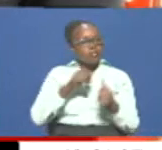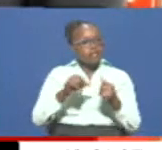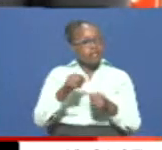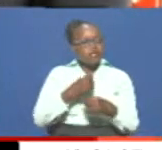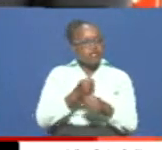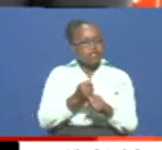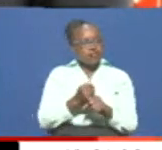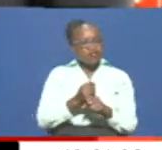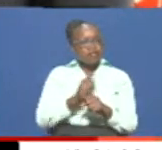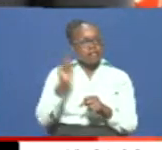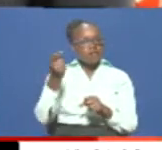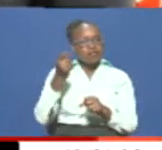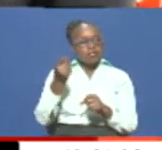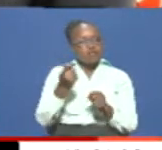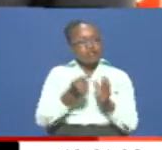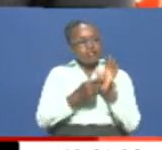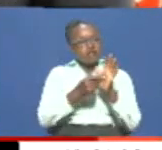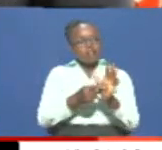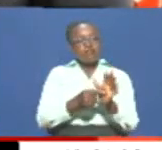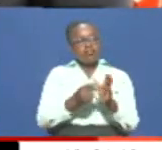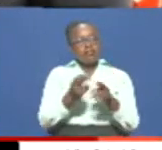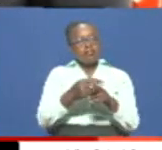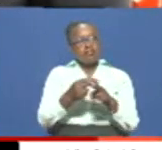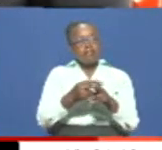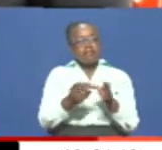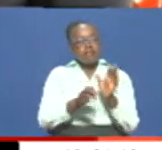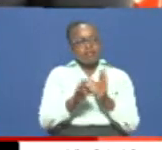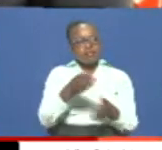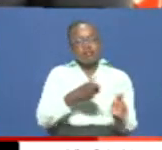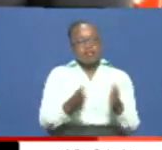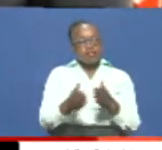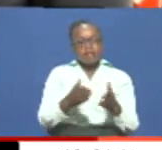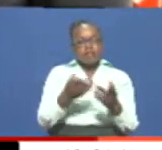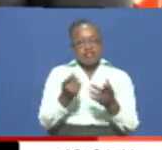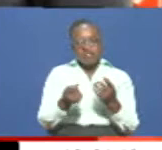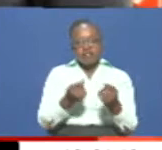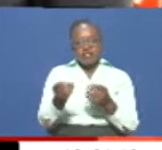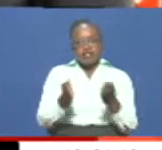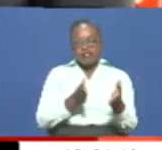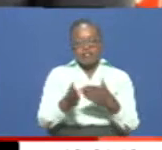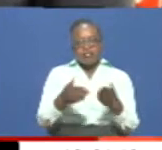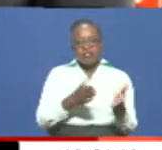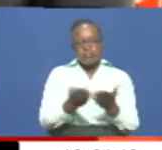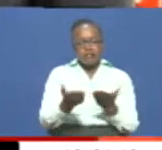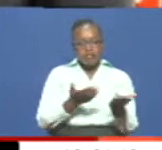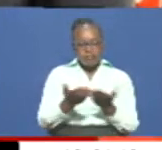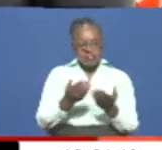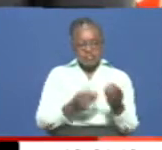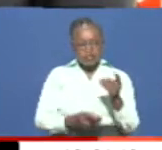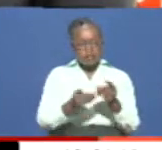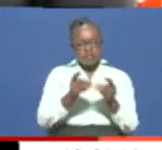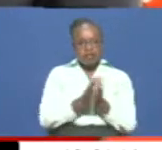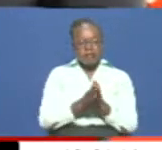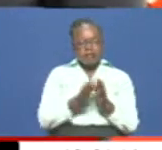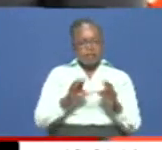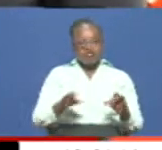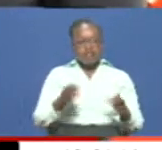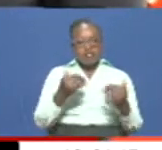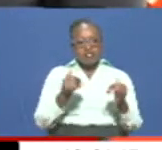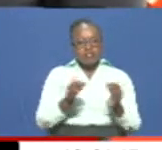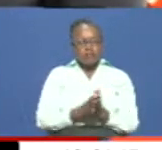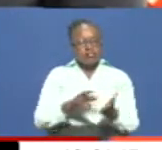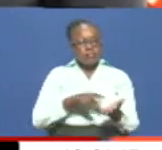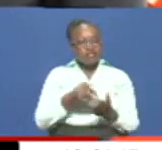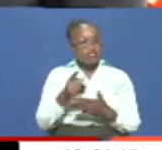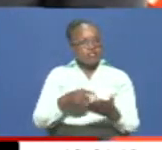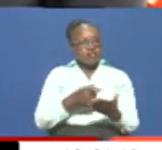exhibition that's coming soon, an opportunity for small businesses to meet with market players. What does that mean for you, and how will